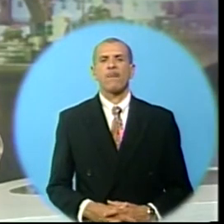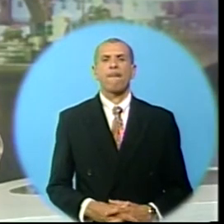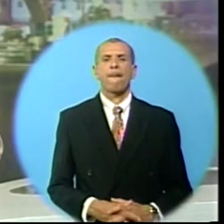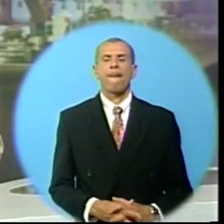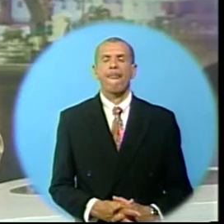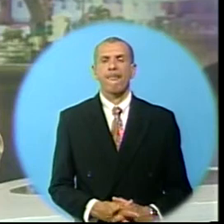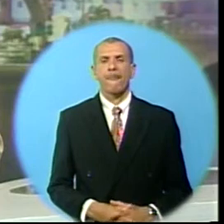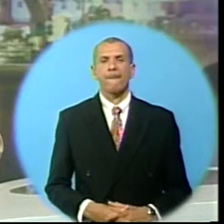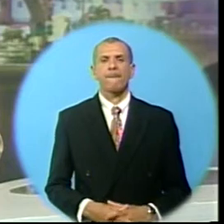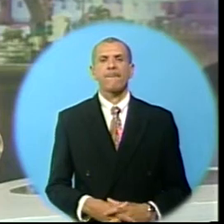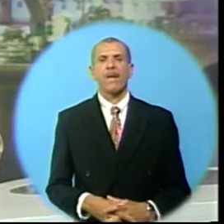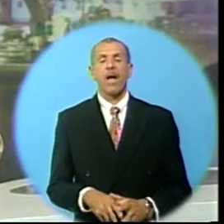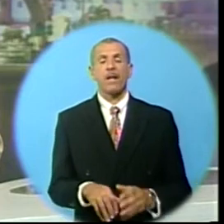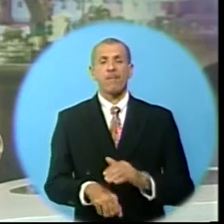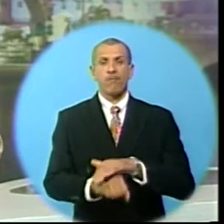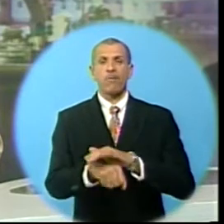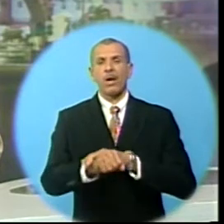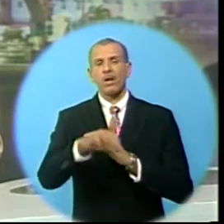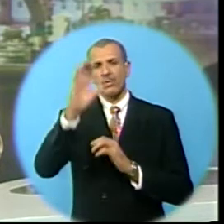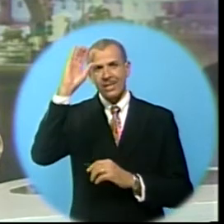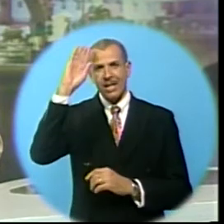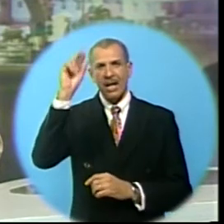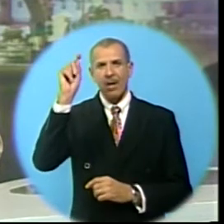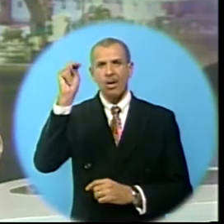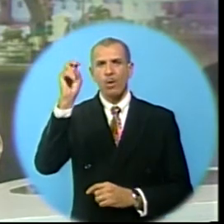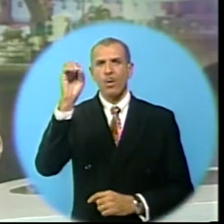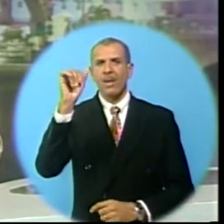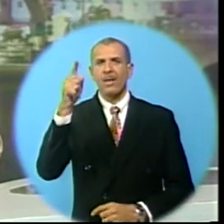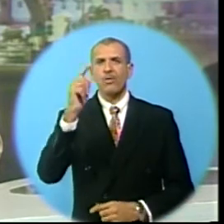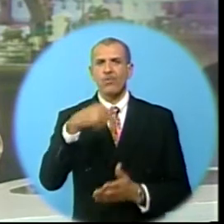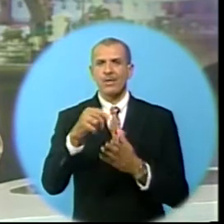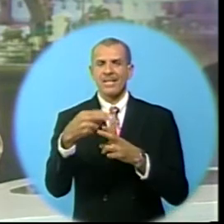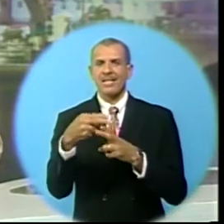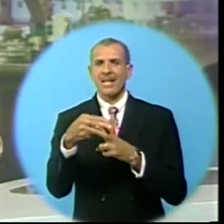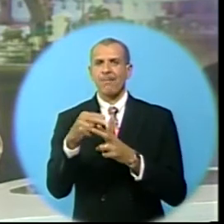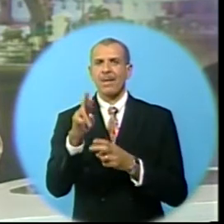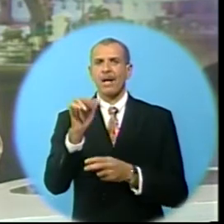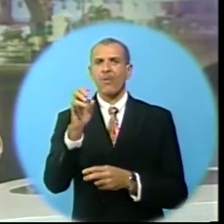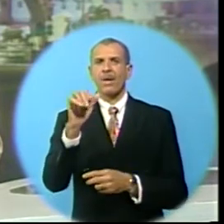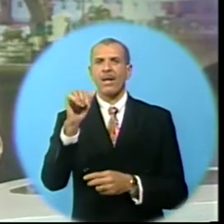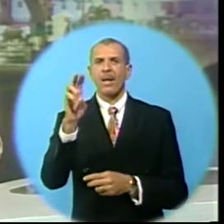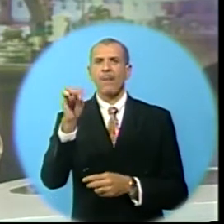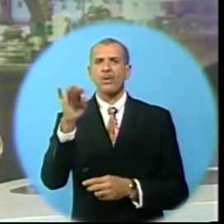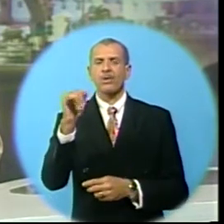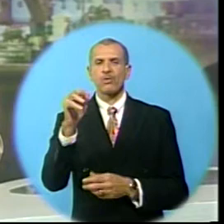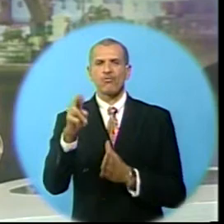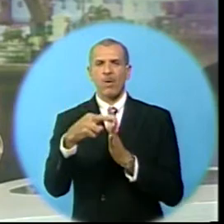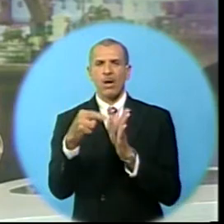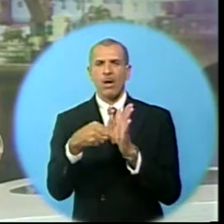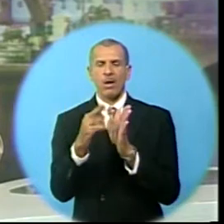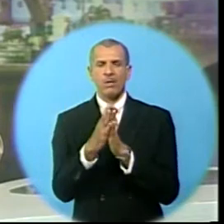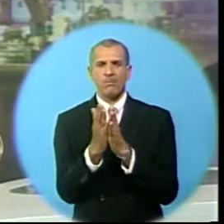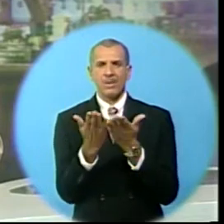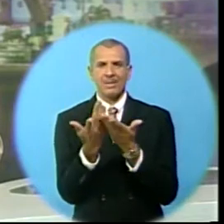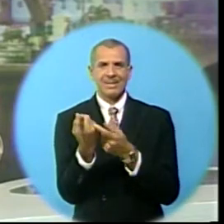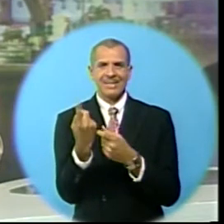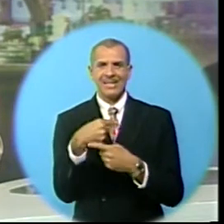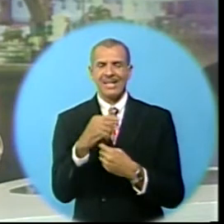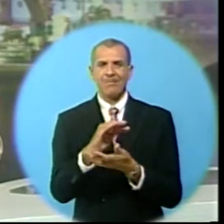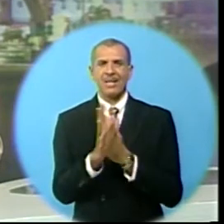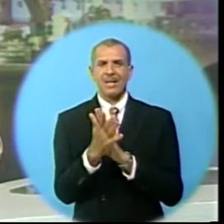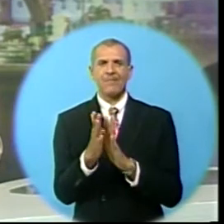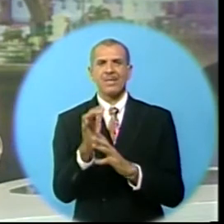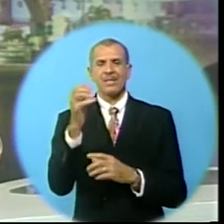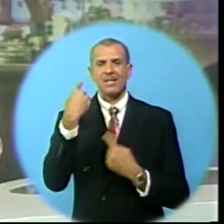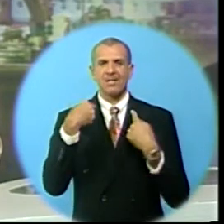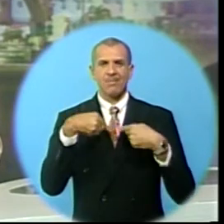Thanks, Damien. Now on to football. Cristiano Ronaldo wrote his name in Real Madrid's record books again today, as he became that